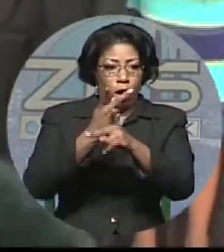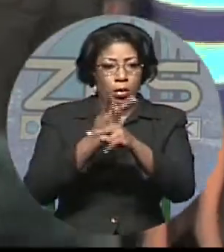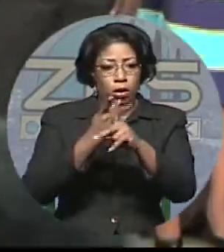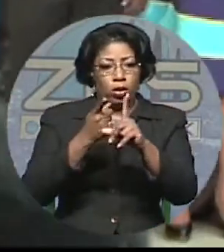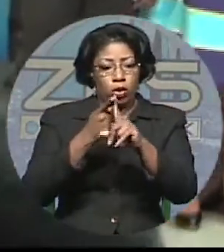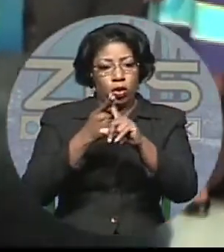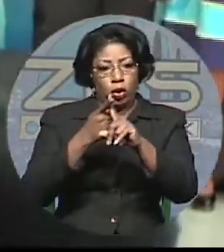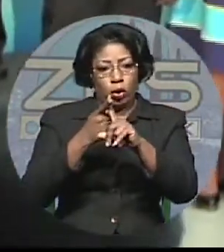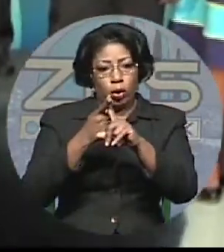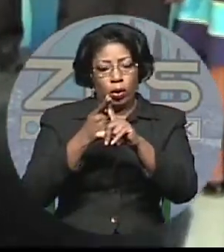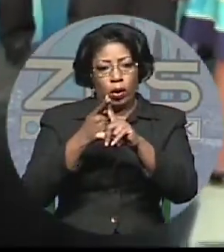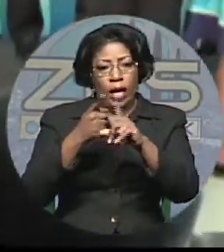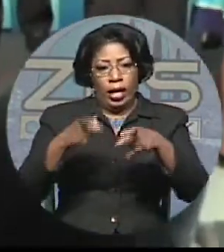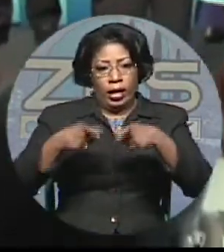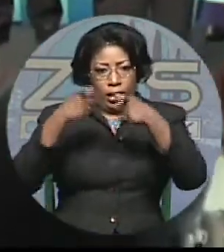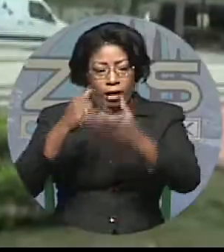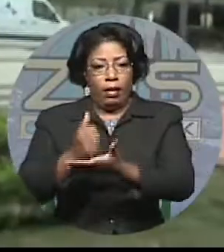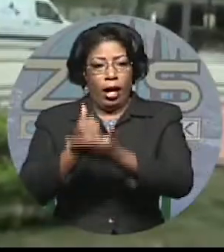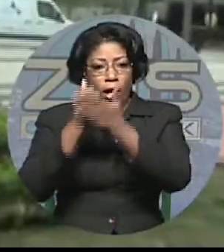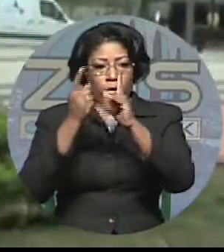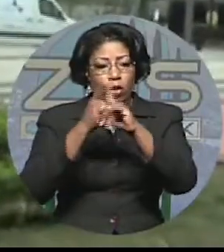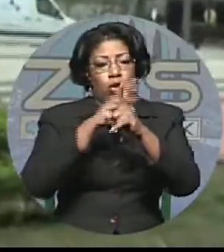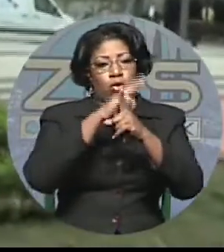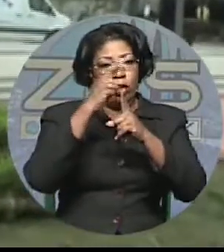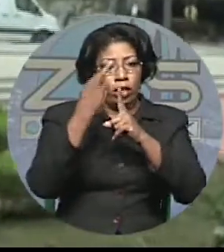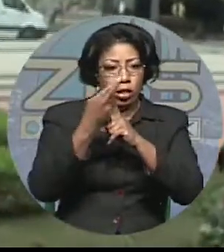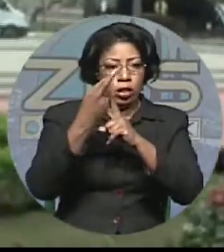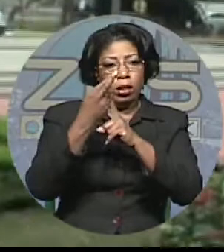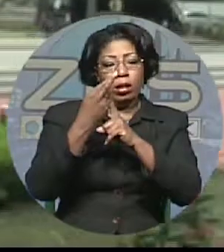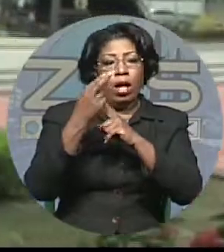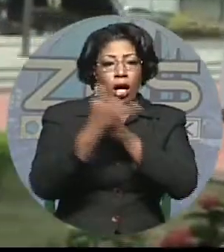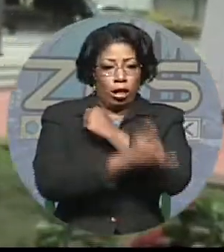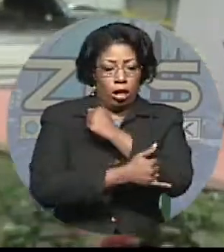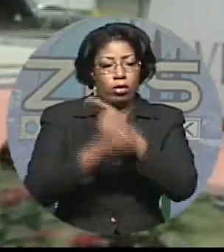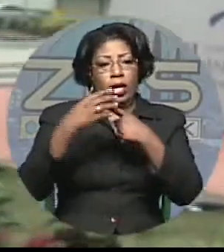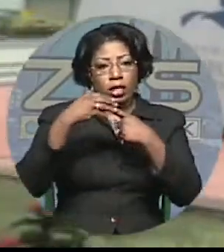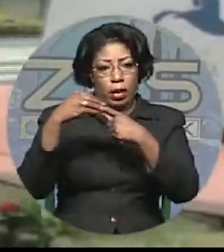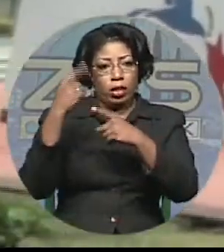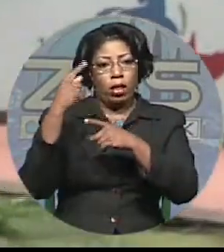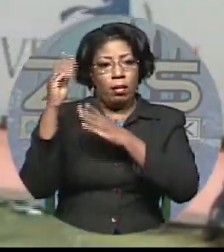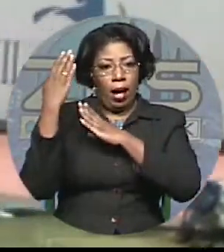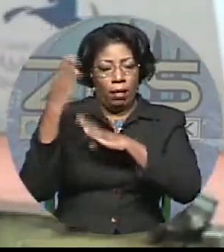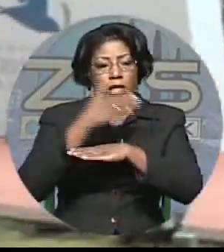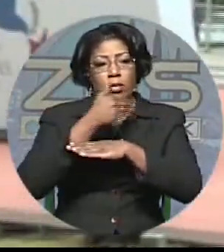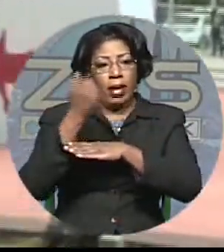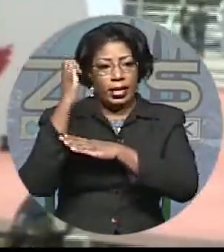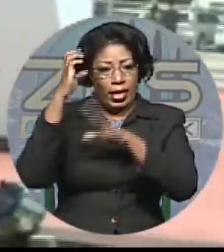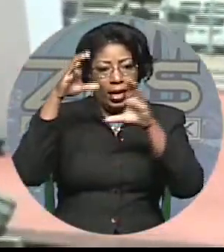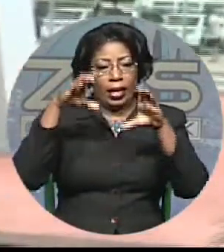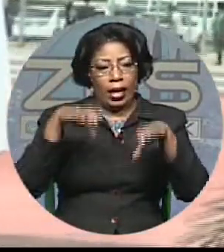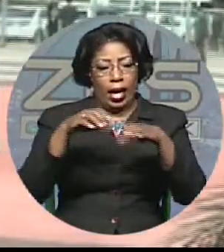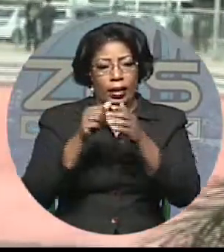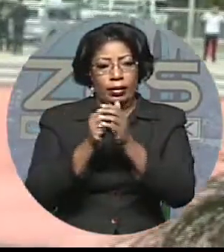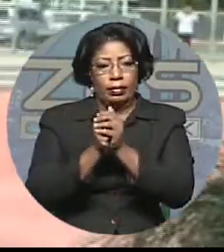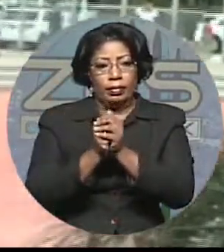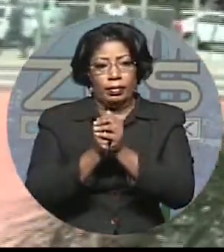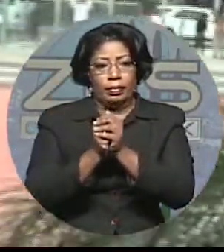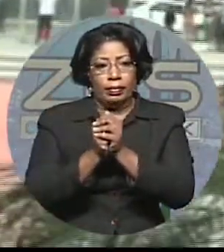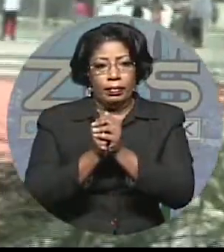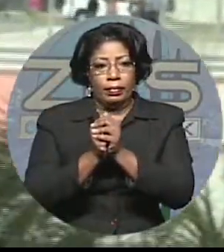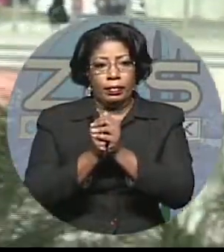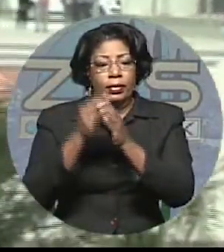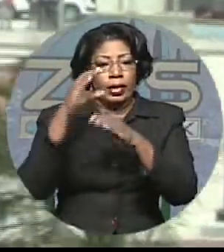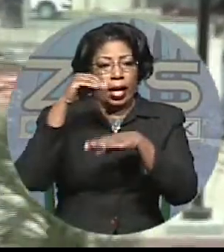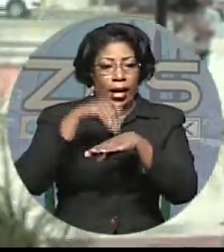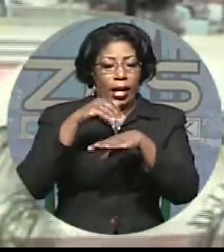lend assistance to regional countries, including the Bahamas, as best he can. In Panama City, at the Summit